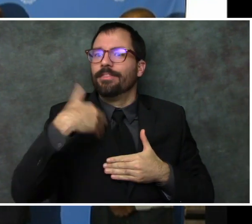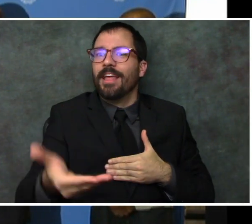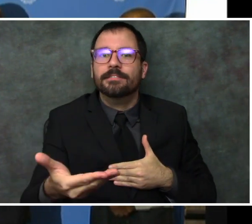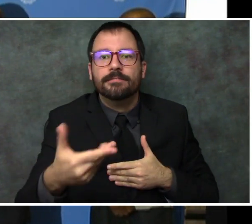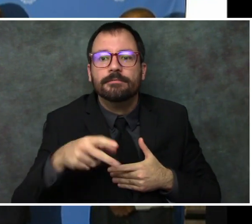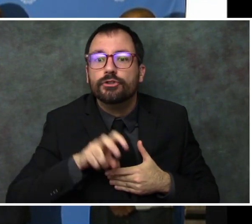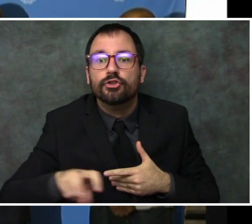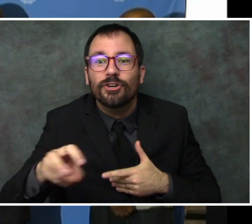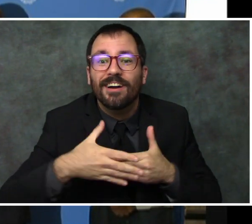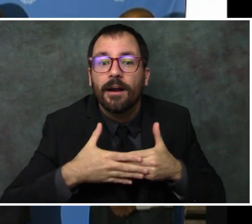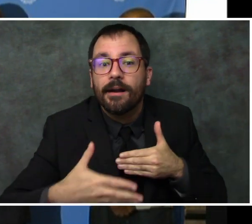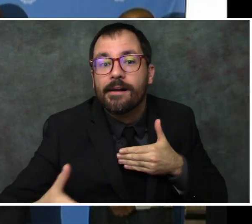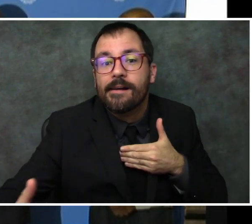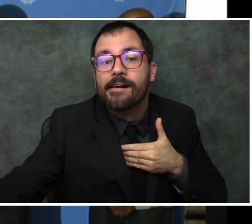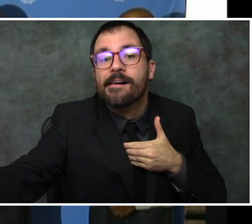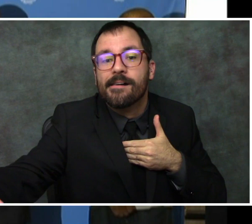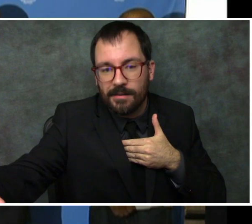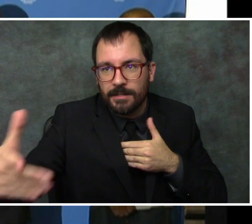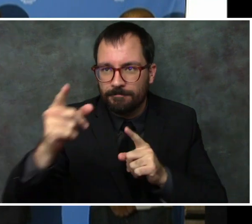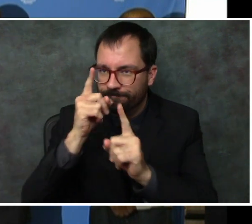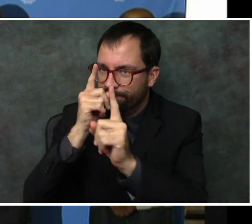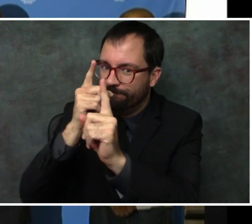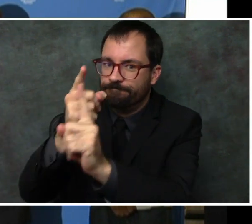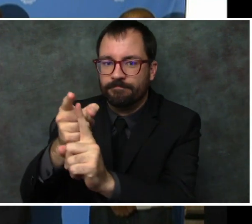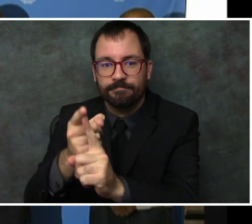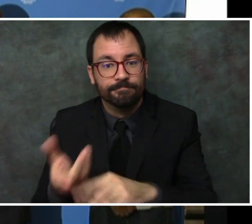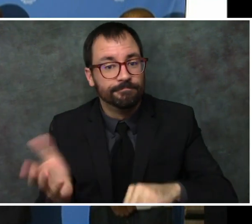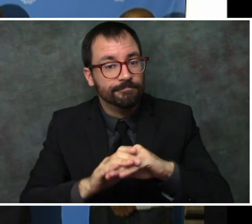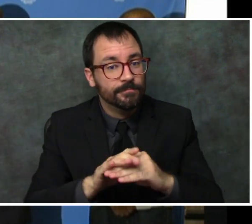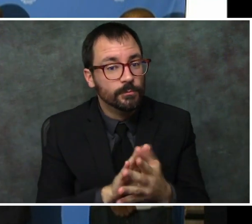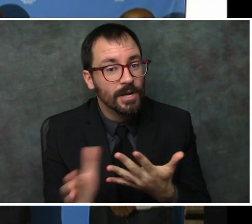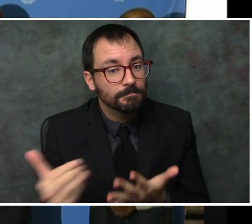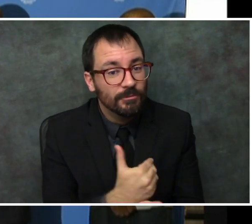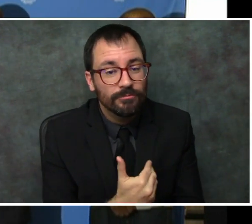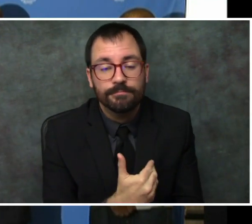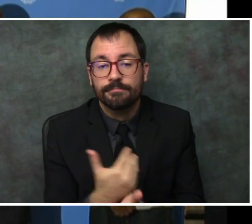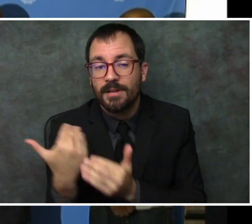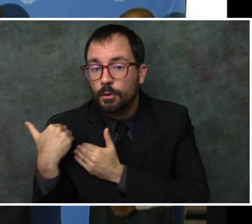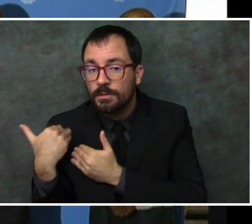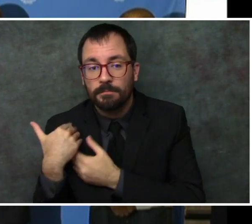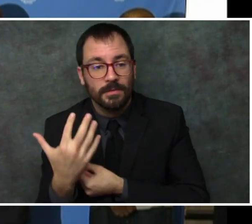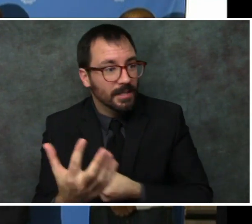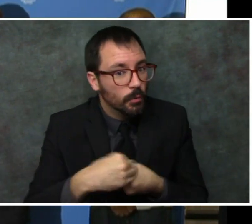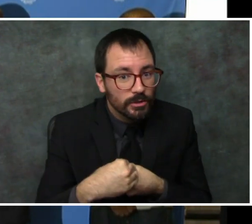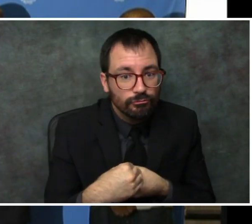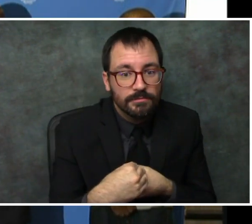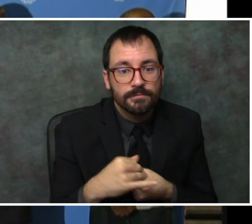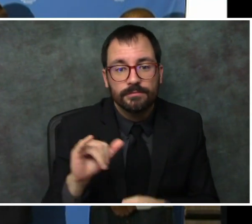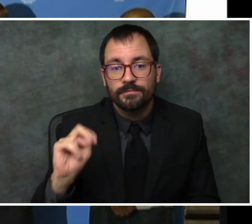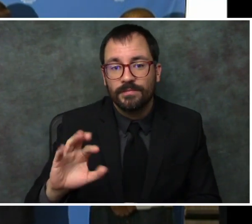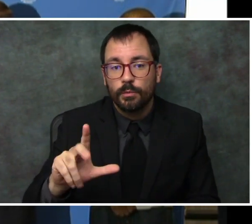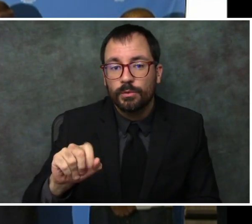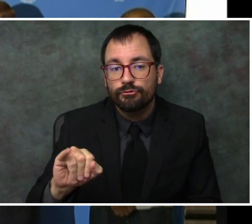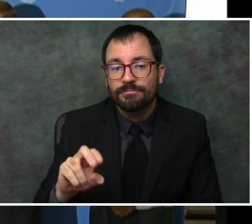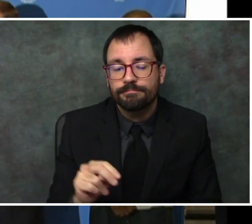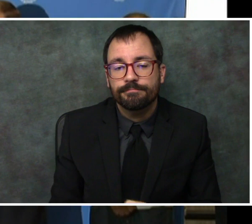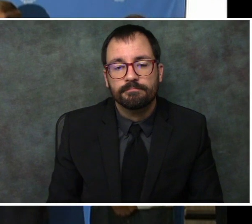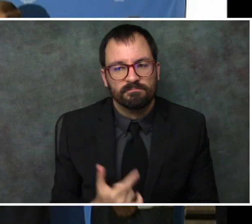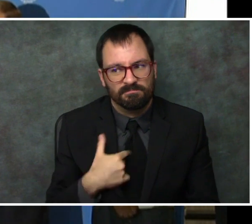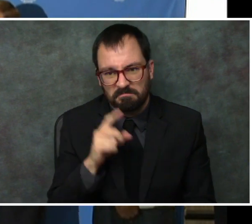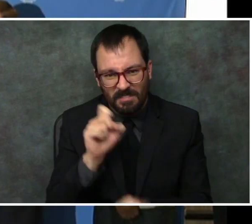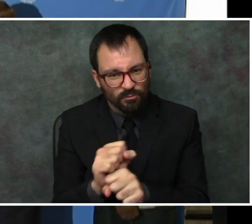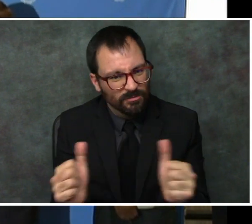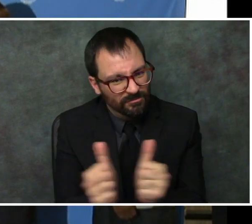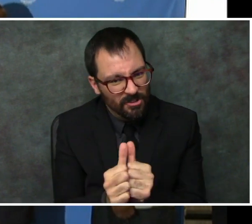transparency, accountability, and inclusion. Now, we must work together to implement these reforms